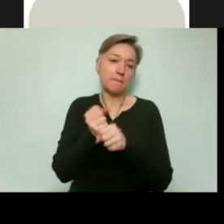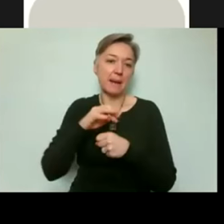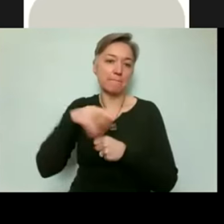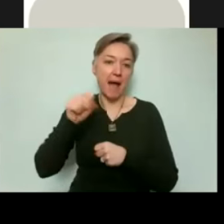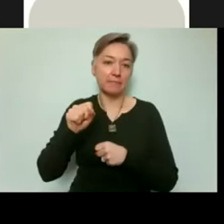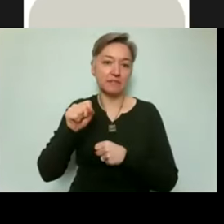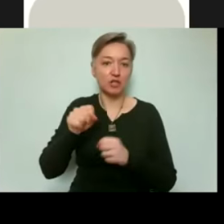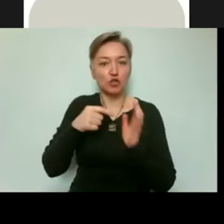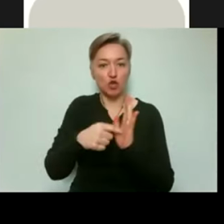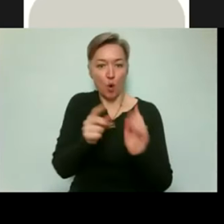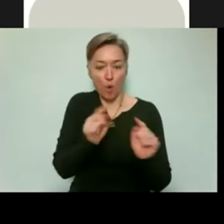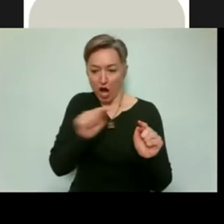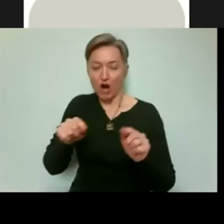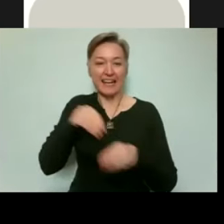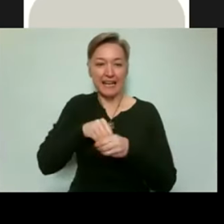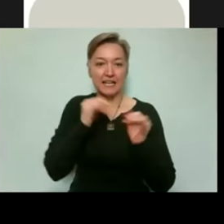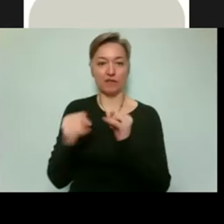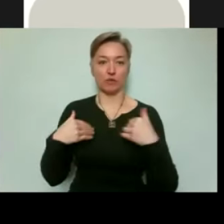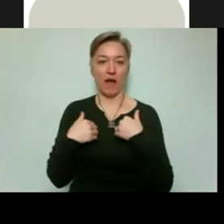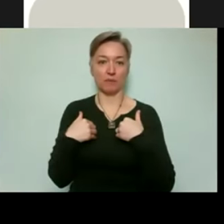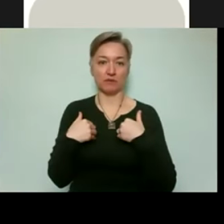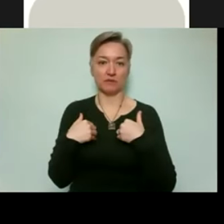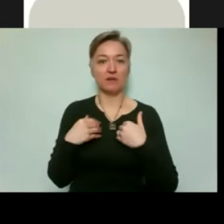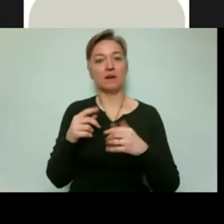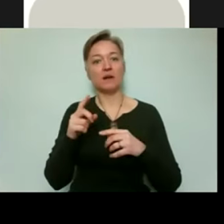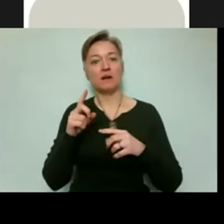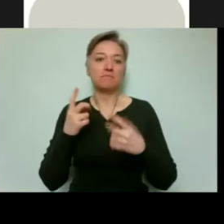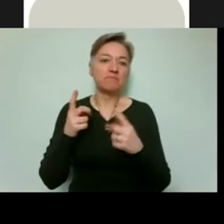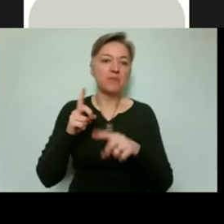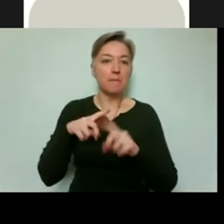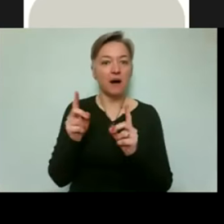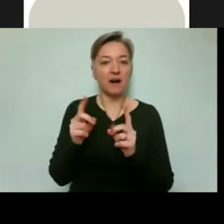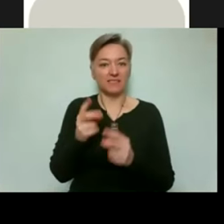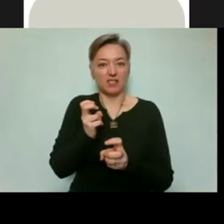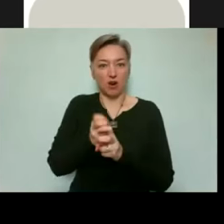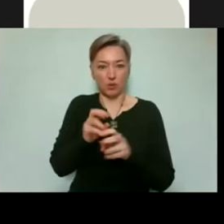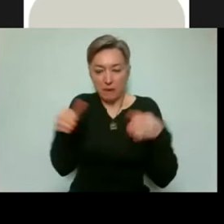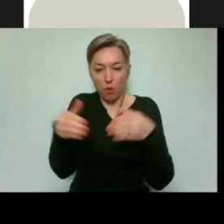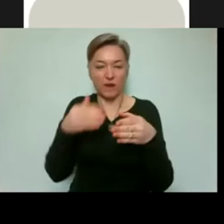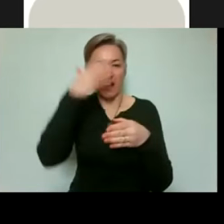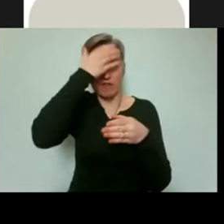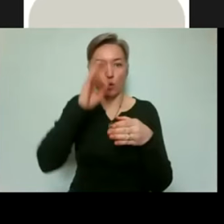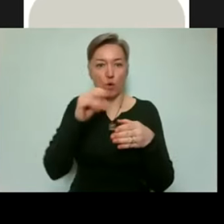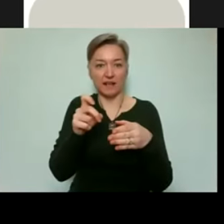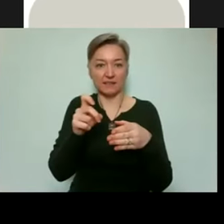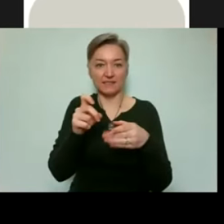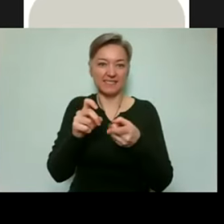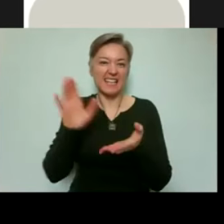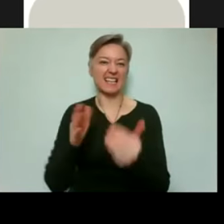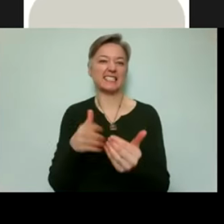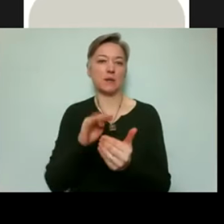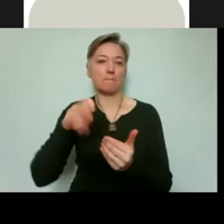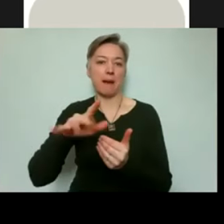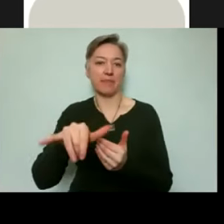in individual animals, but it's much harder to be able to pinpoint areas like the frontal cortex, which are not as easily mapped. So being able to